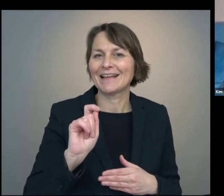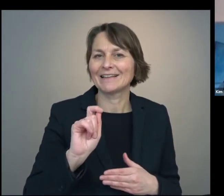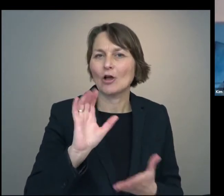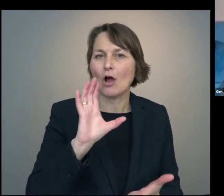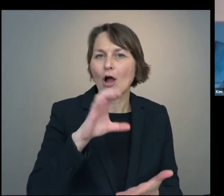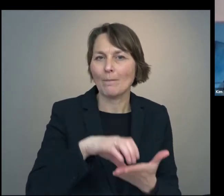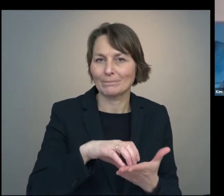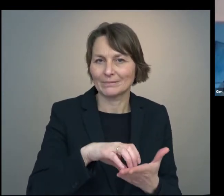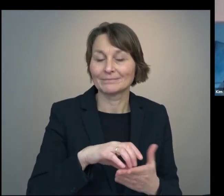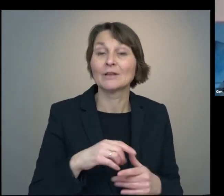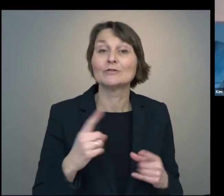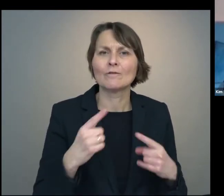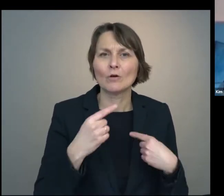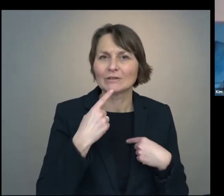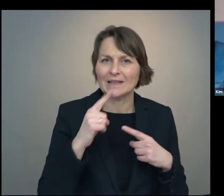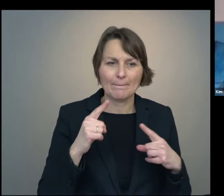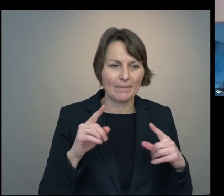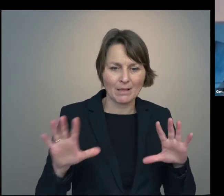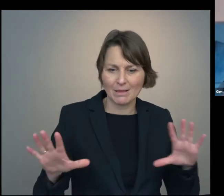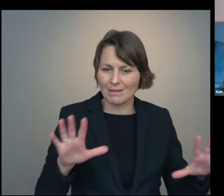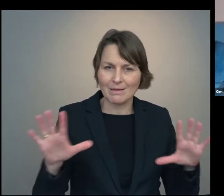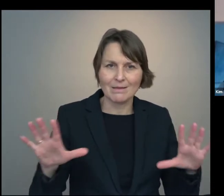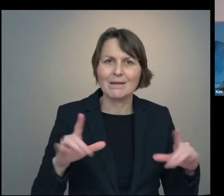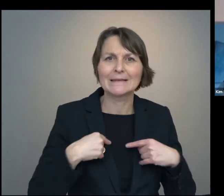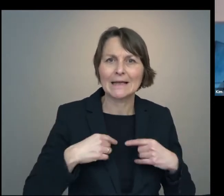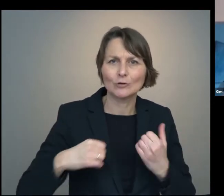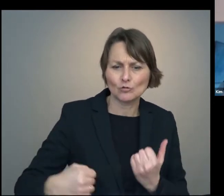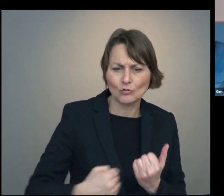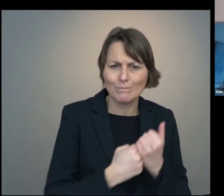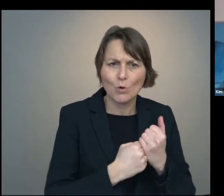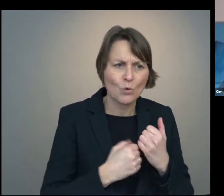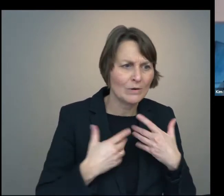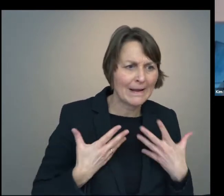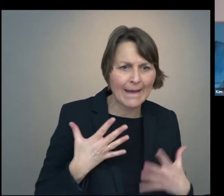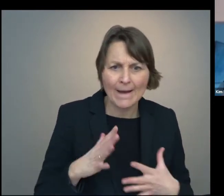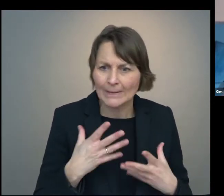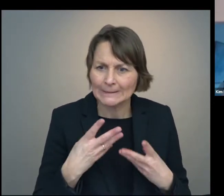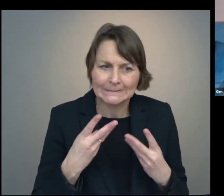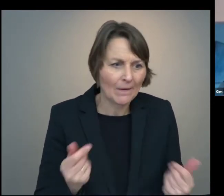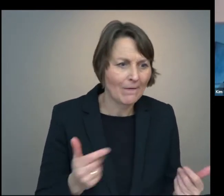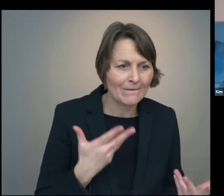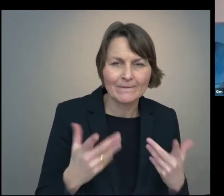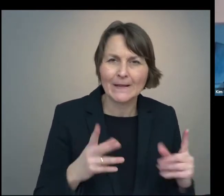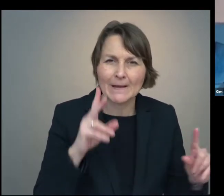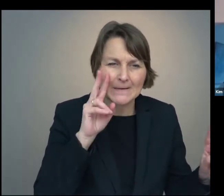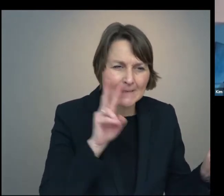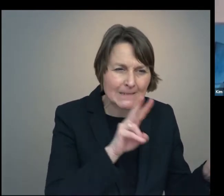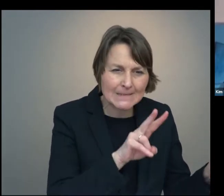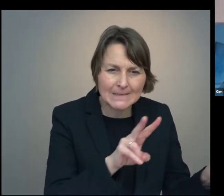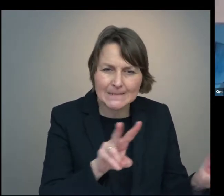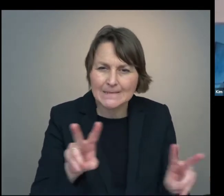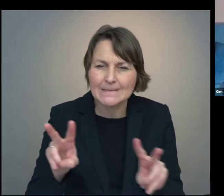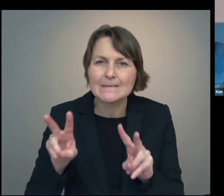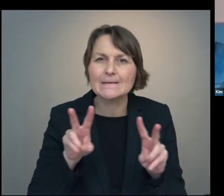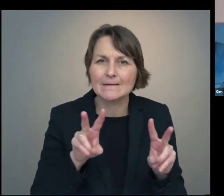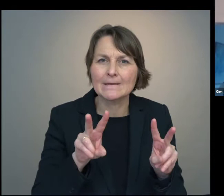When our SWAT team, the support warriors, when they get something that's when they